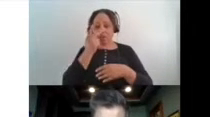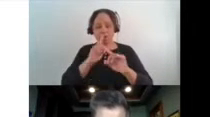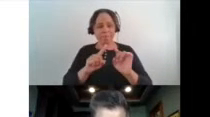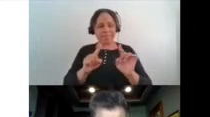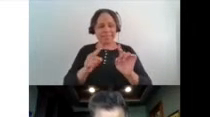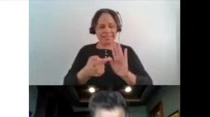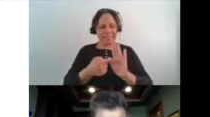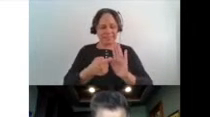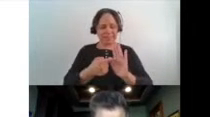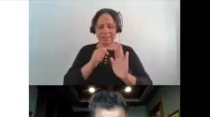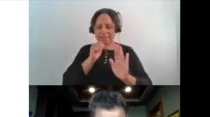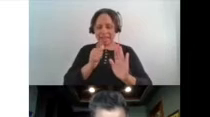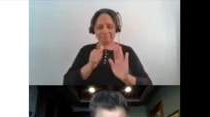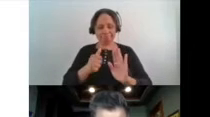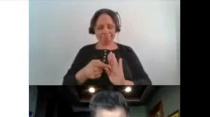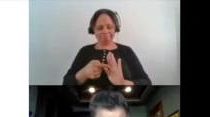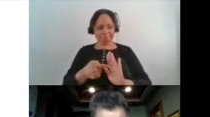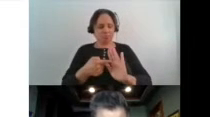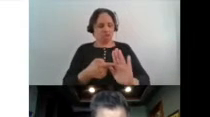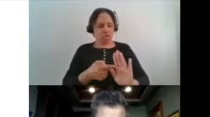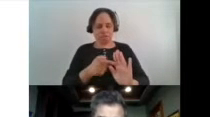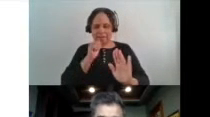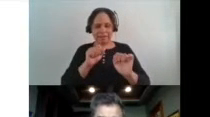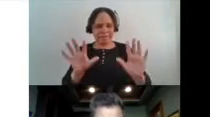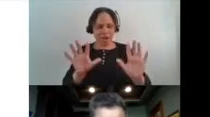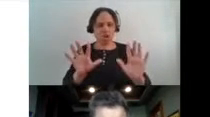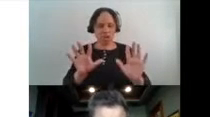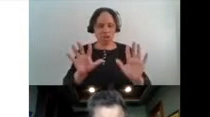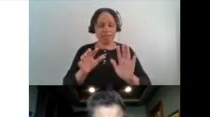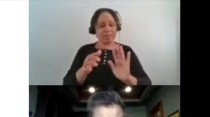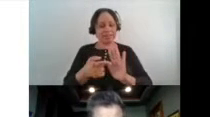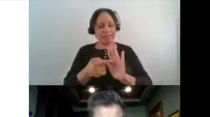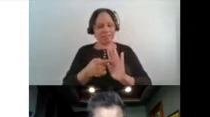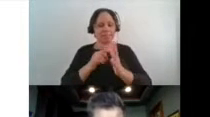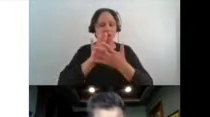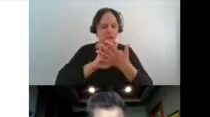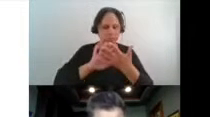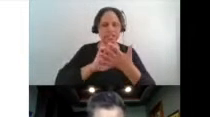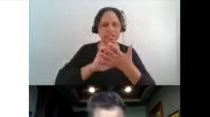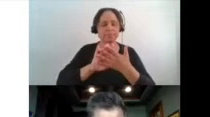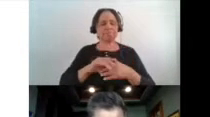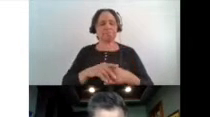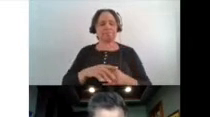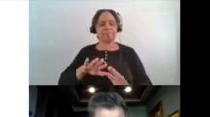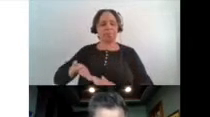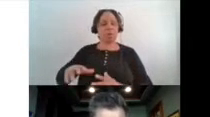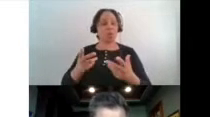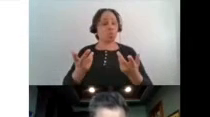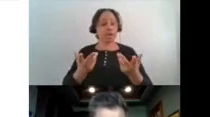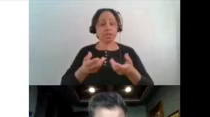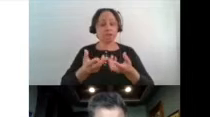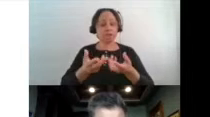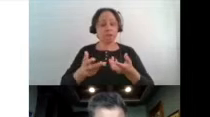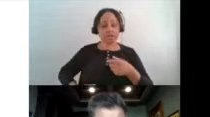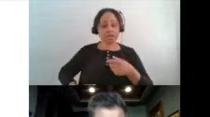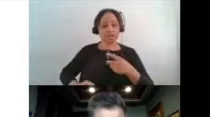point towards the kidney themselves, and they're somewhat ambiguous. Now, what is it that causes patients' kidneys to fail? Broadly